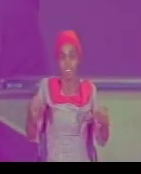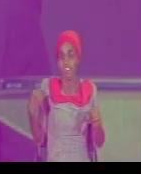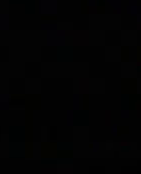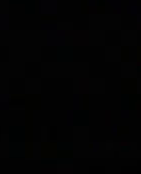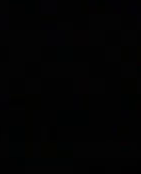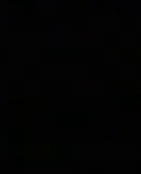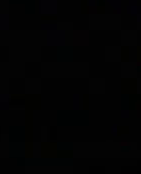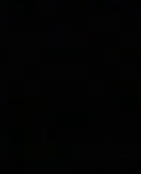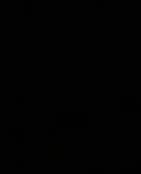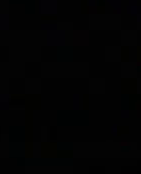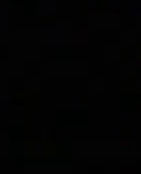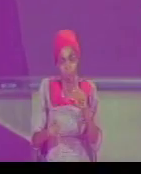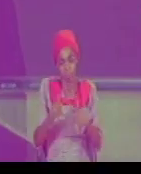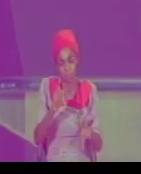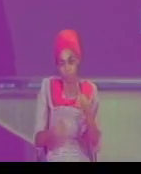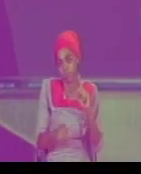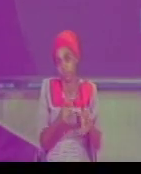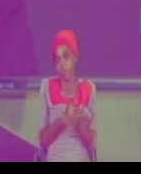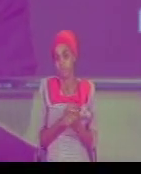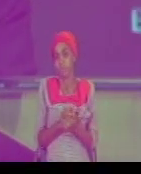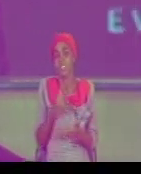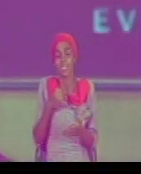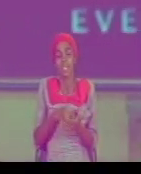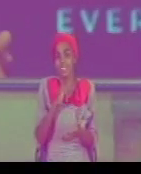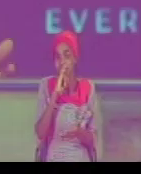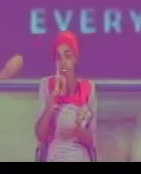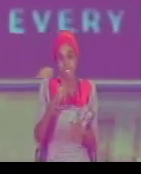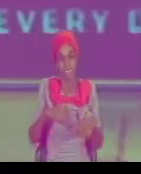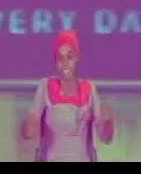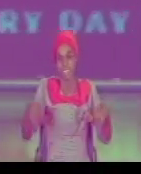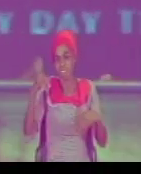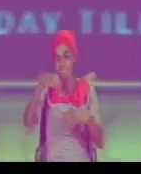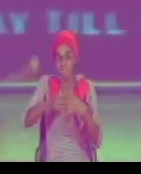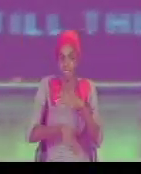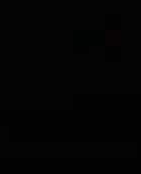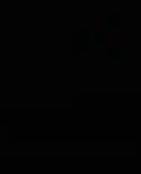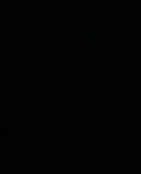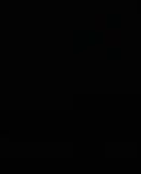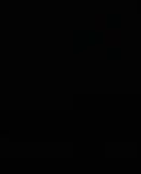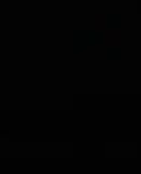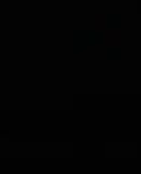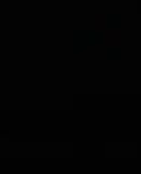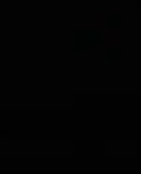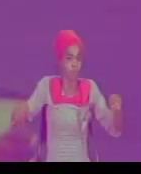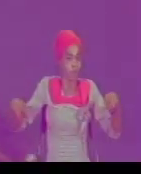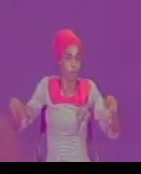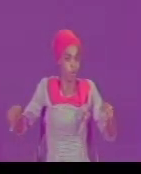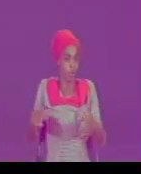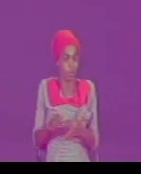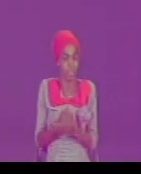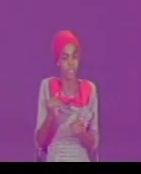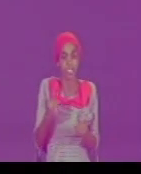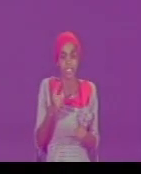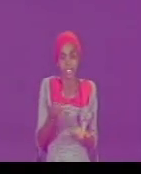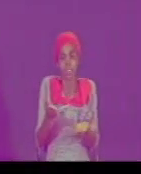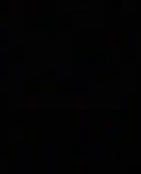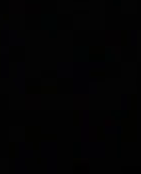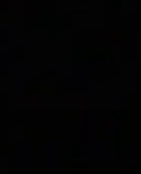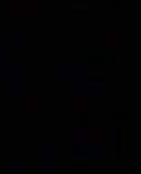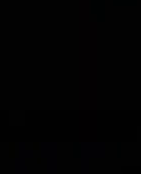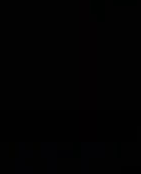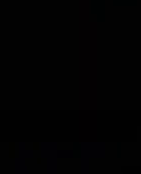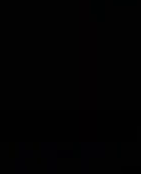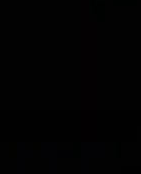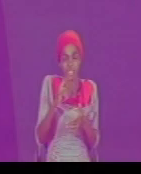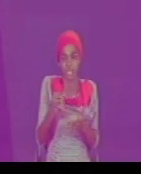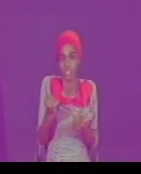It's the dancing in the nightclub. And then they would look for their concordance and look for a word. And then they